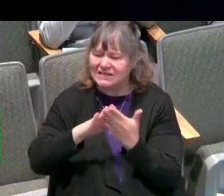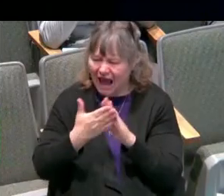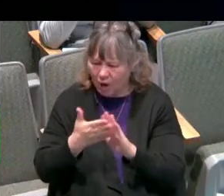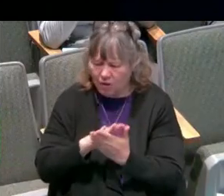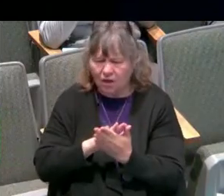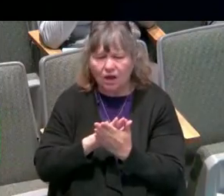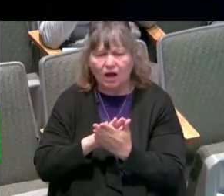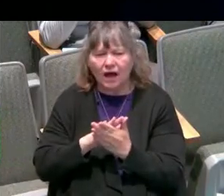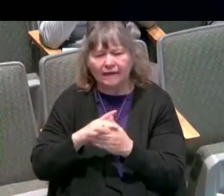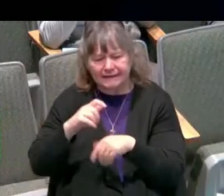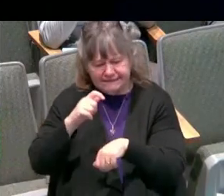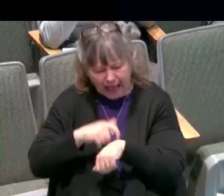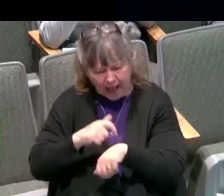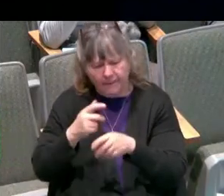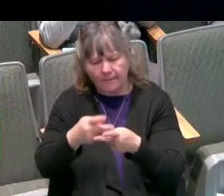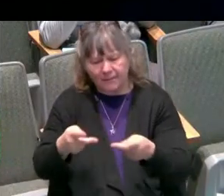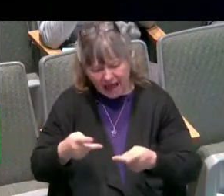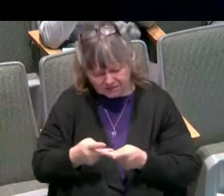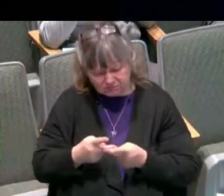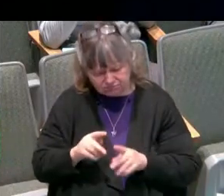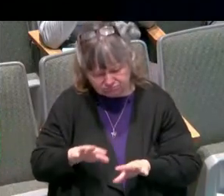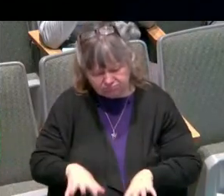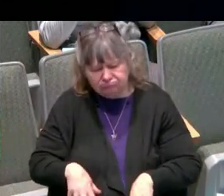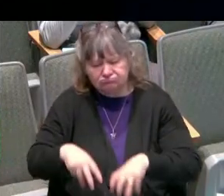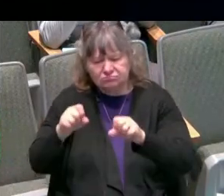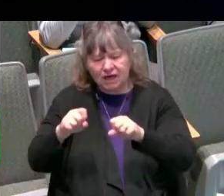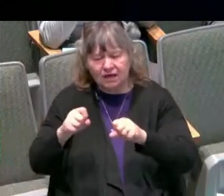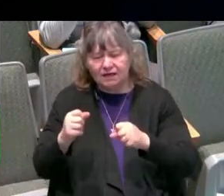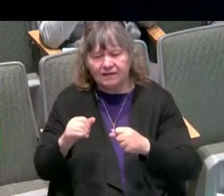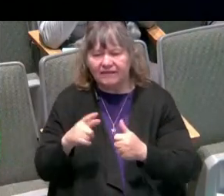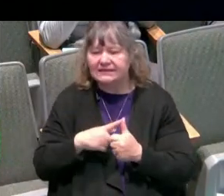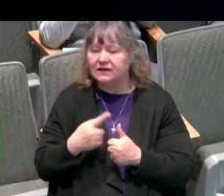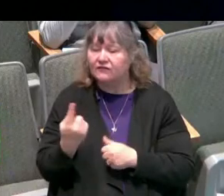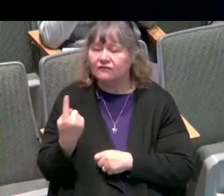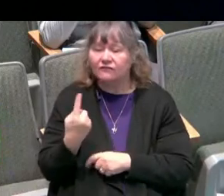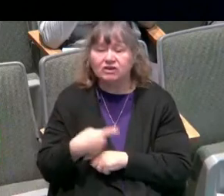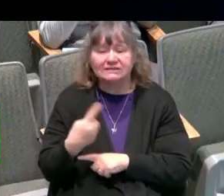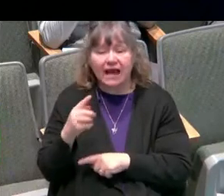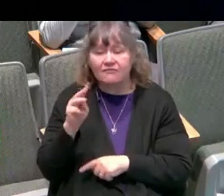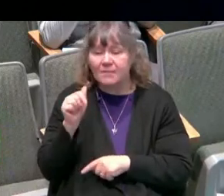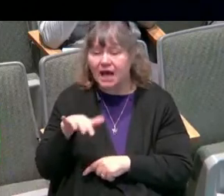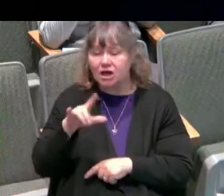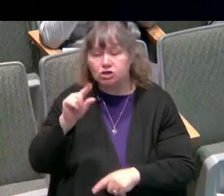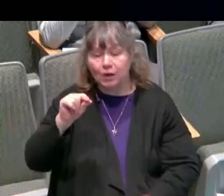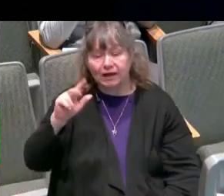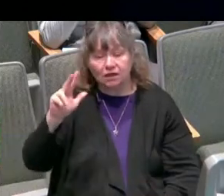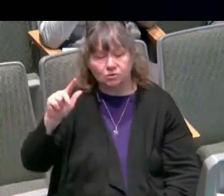time and place after said given under our hands this first day of May 2023.